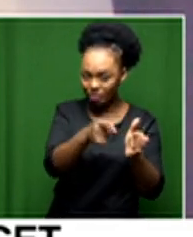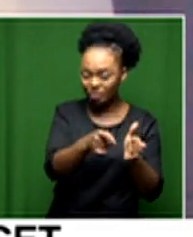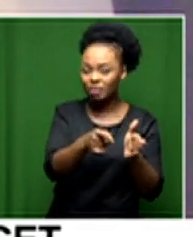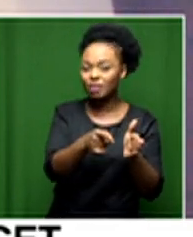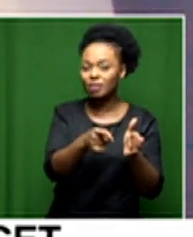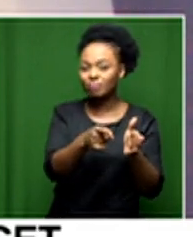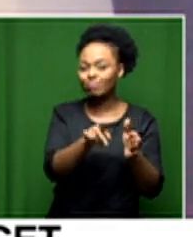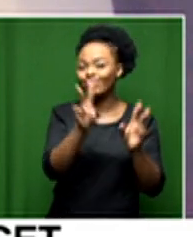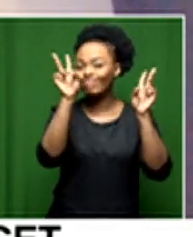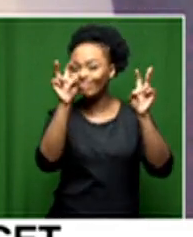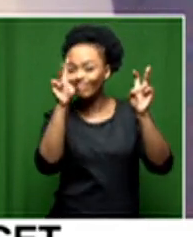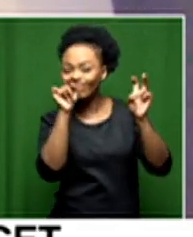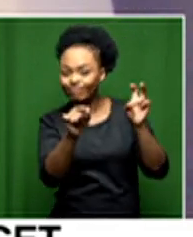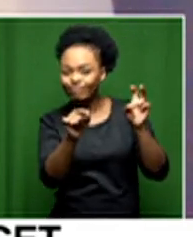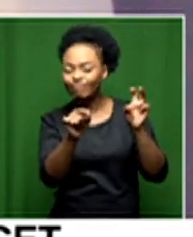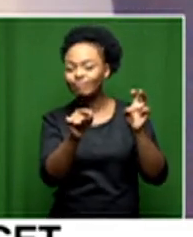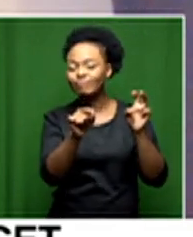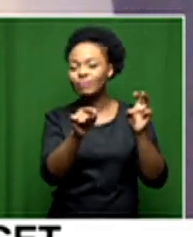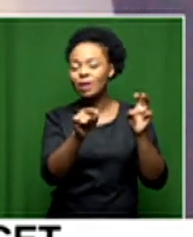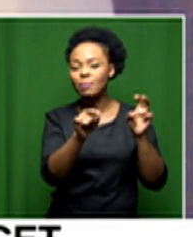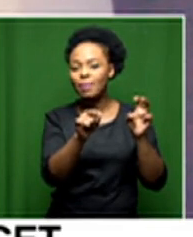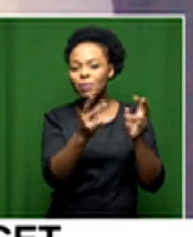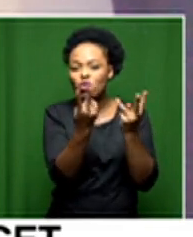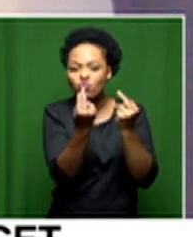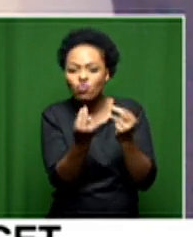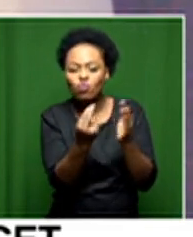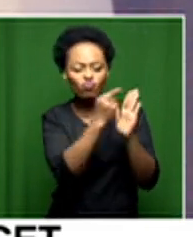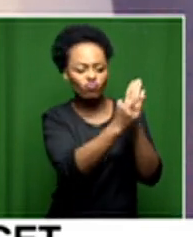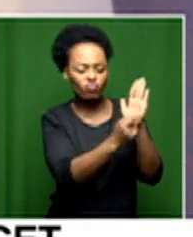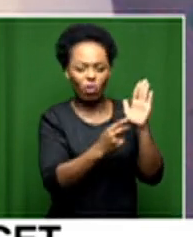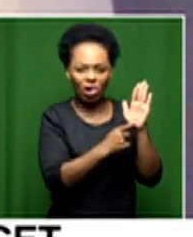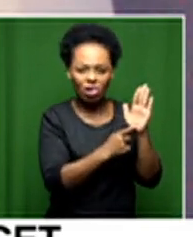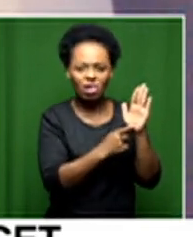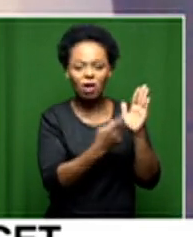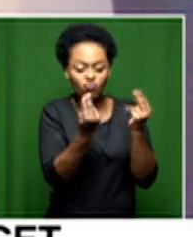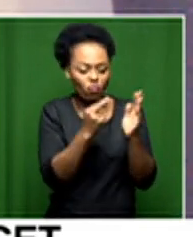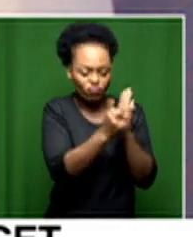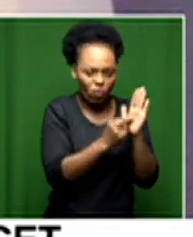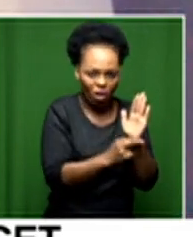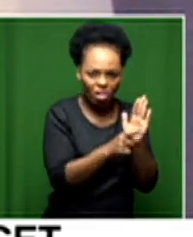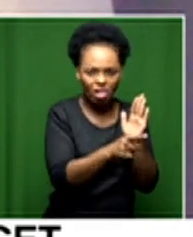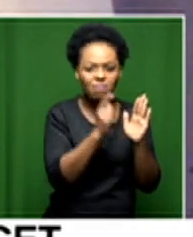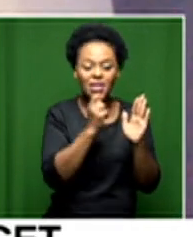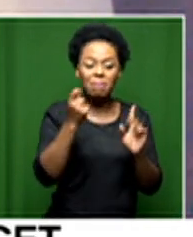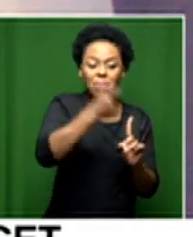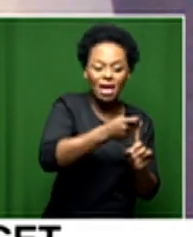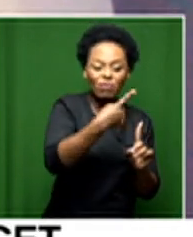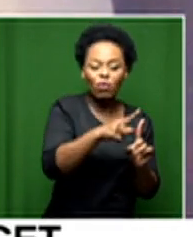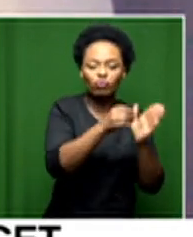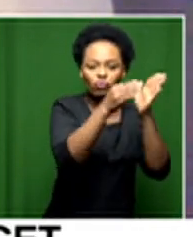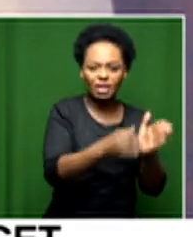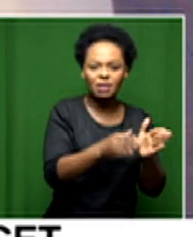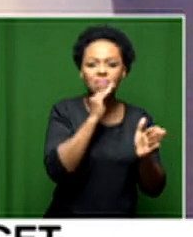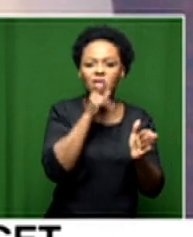based on the fact that the criteria, or based on the new criteria, it effectively means by paying for those students, you are